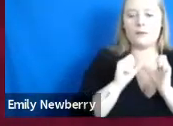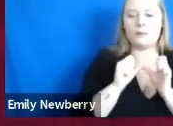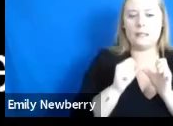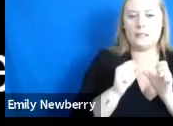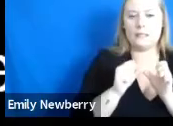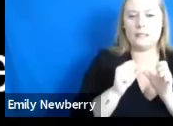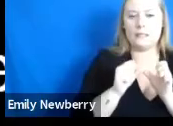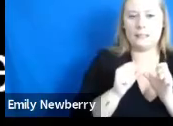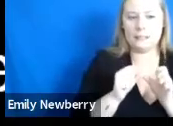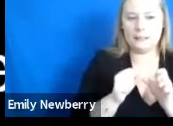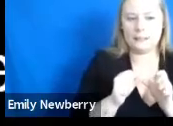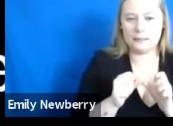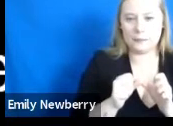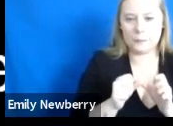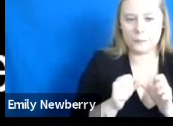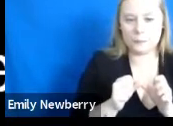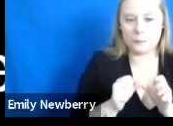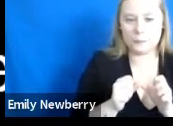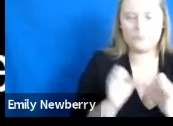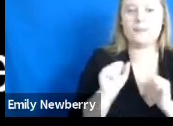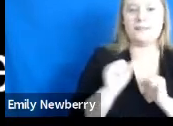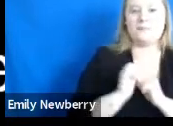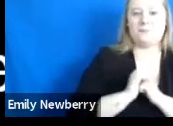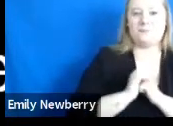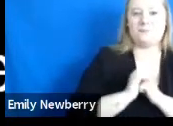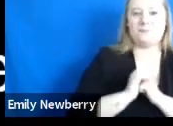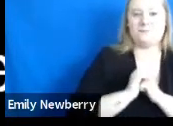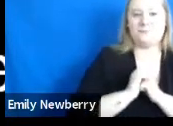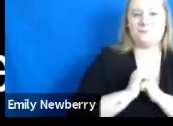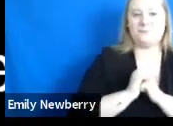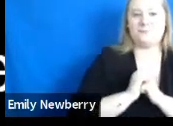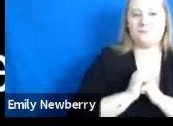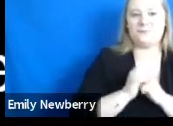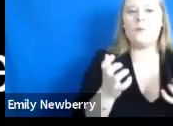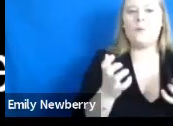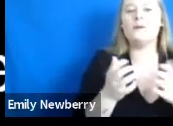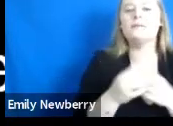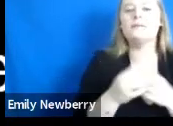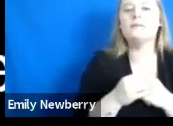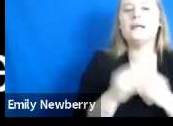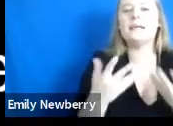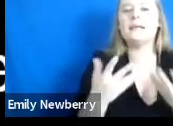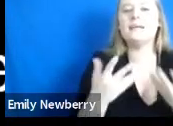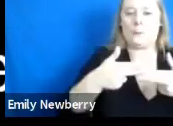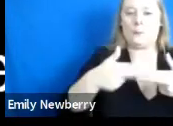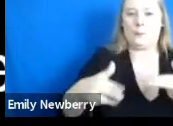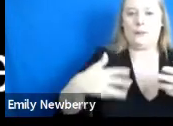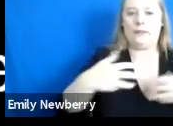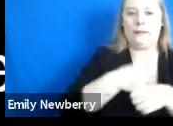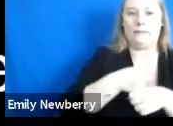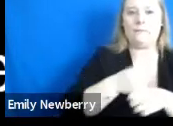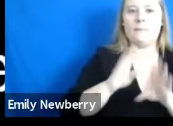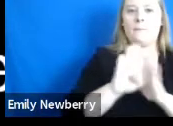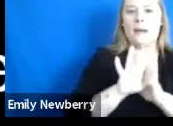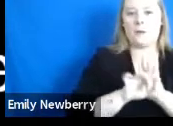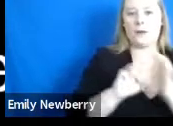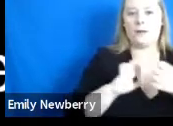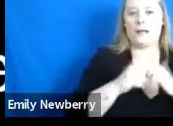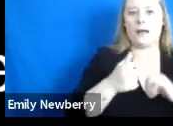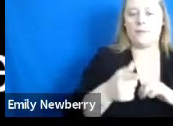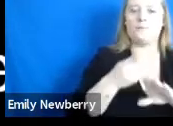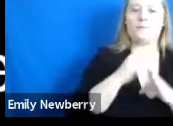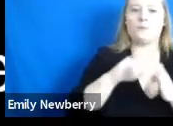ahead, so I would like to give you a brief background about how this project started